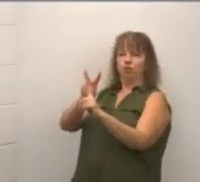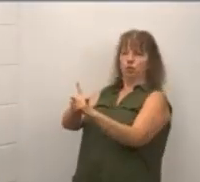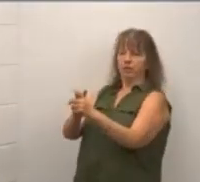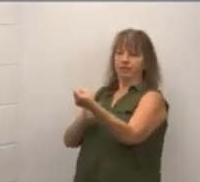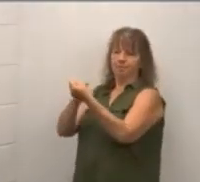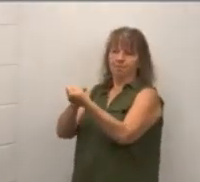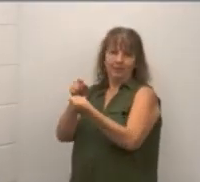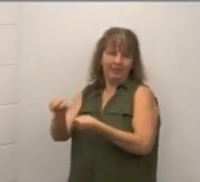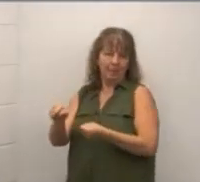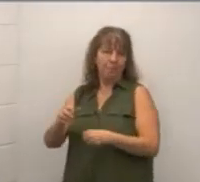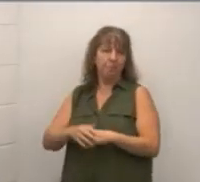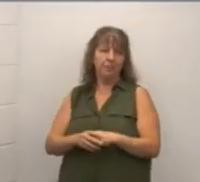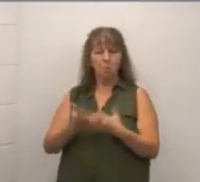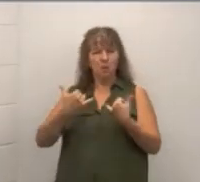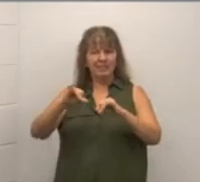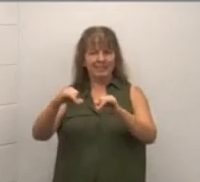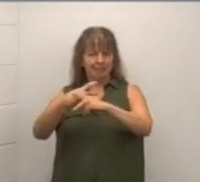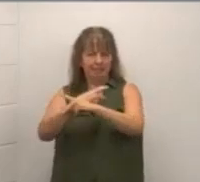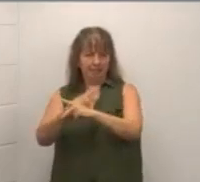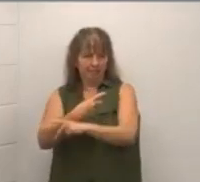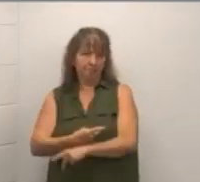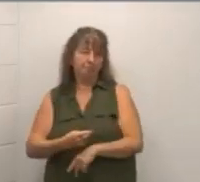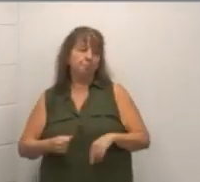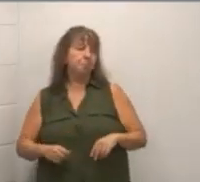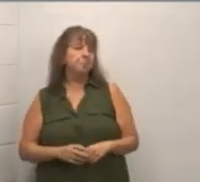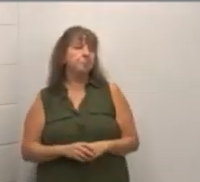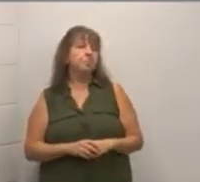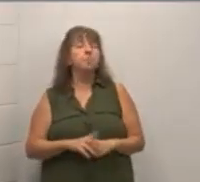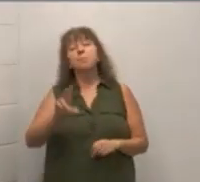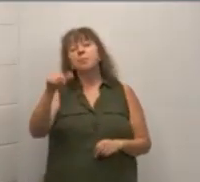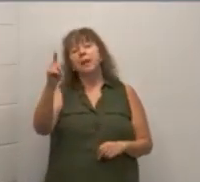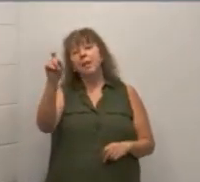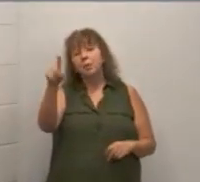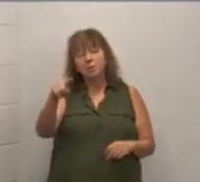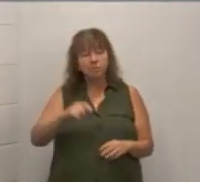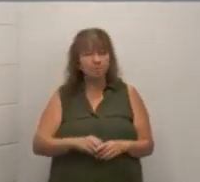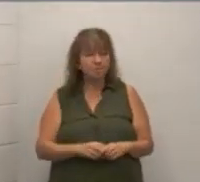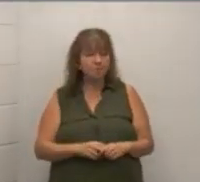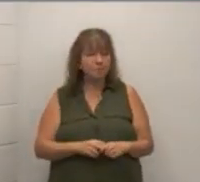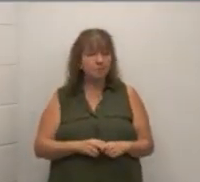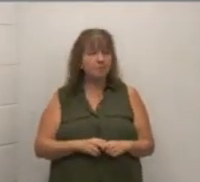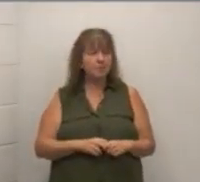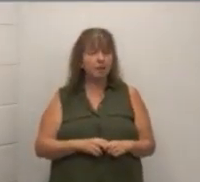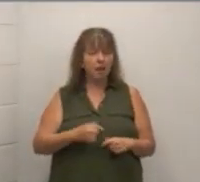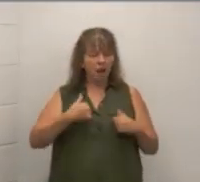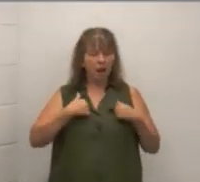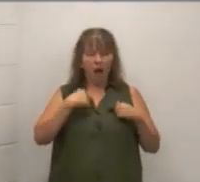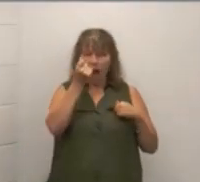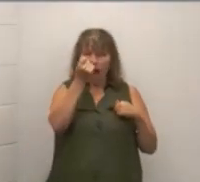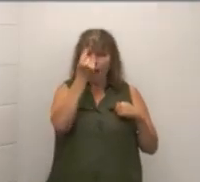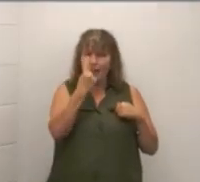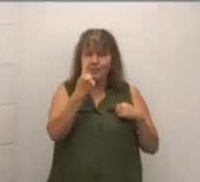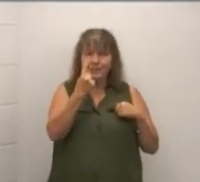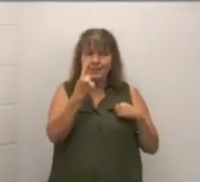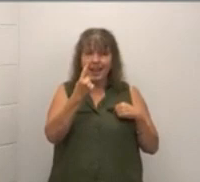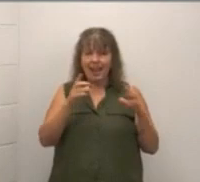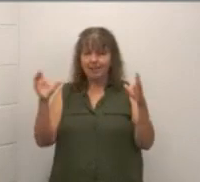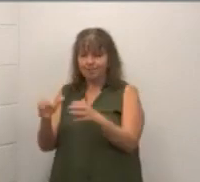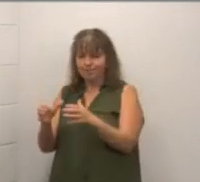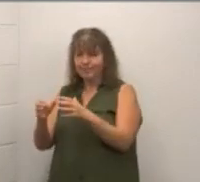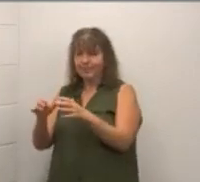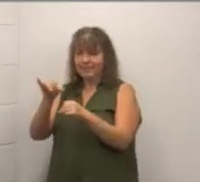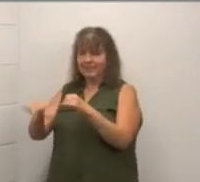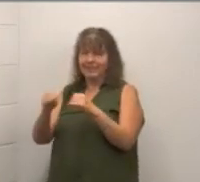There's a question here that's as a follow-up to that. I do understand why you're grouping remote